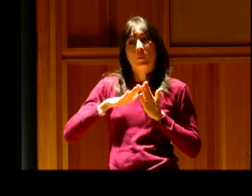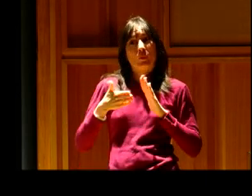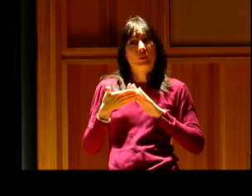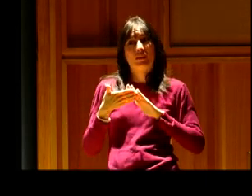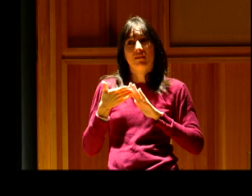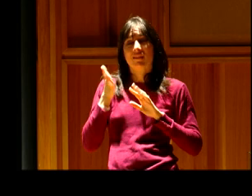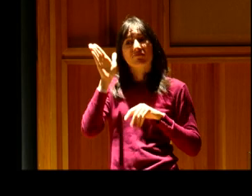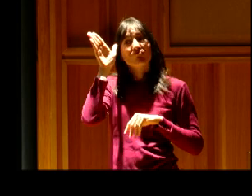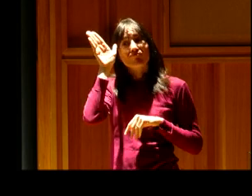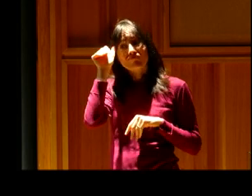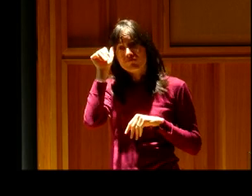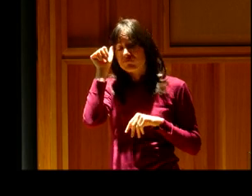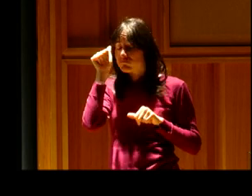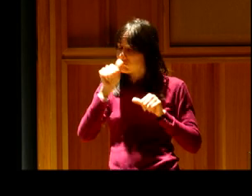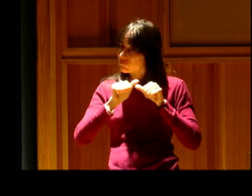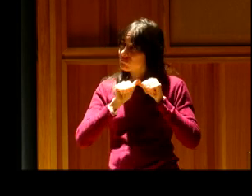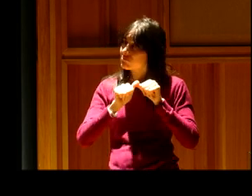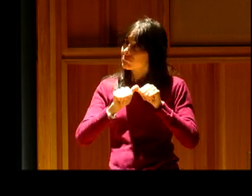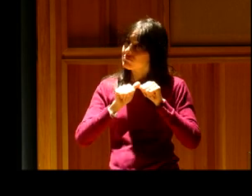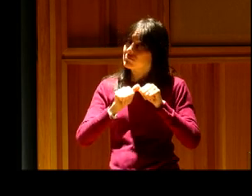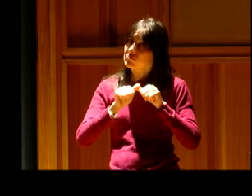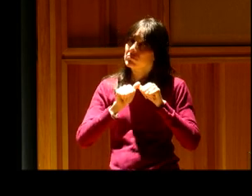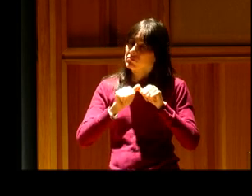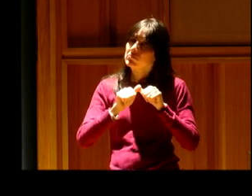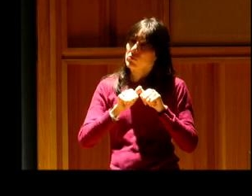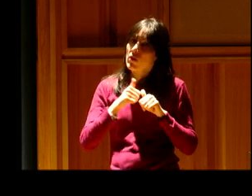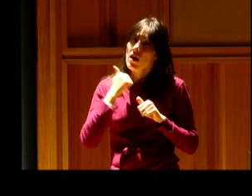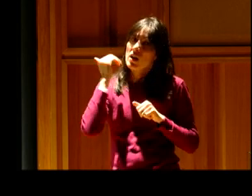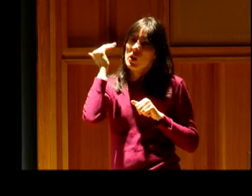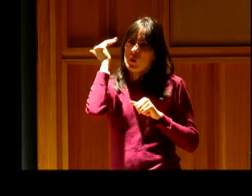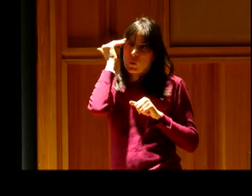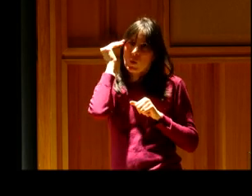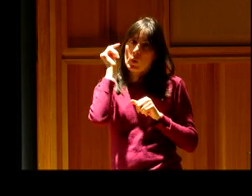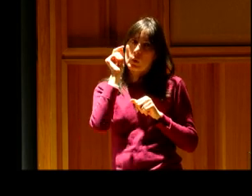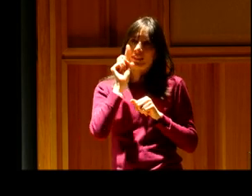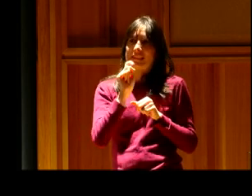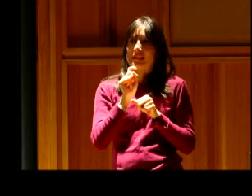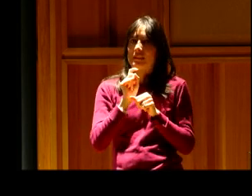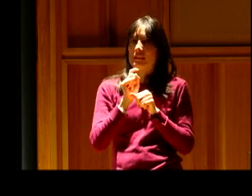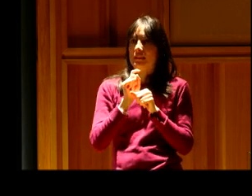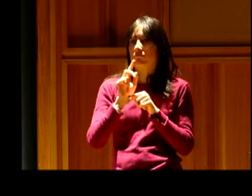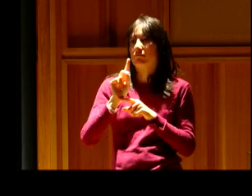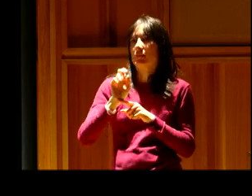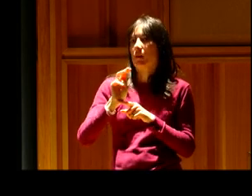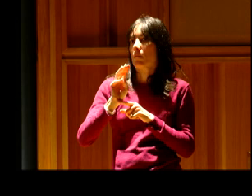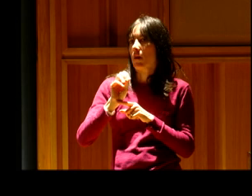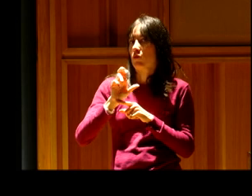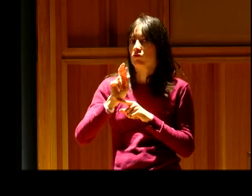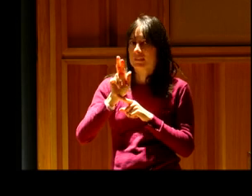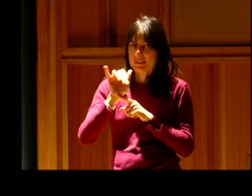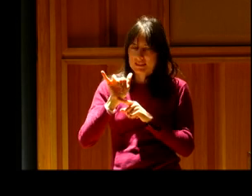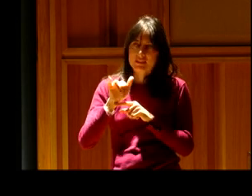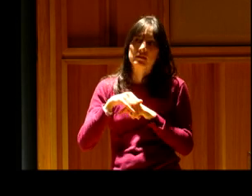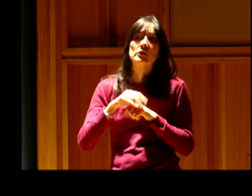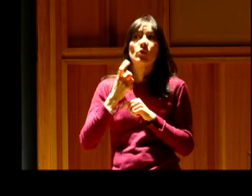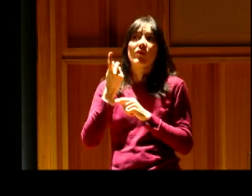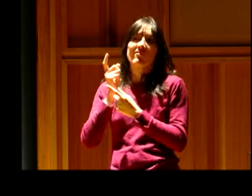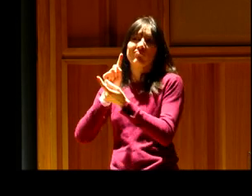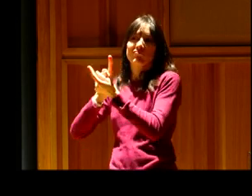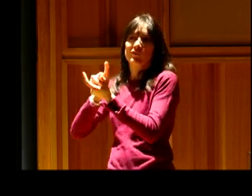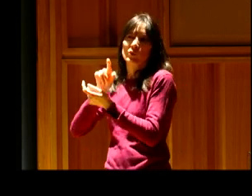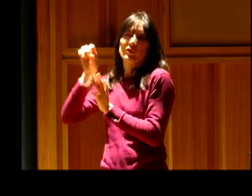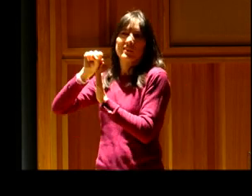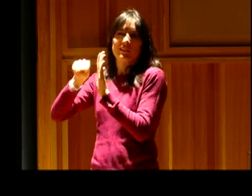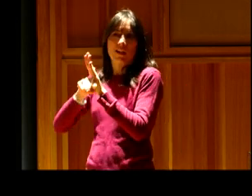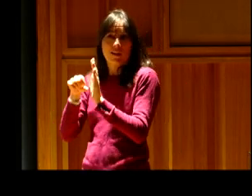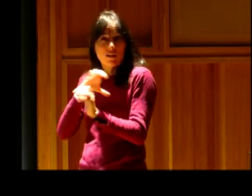up. And they recognized that democracy was their friend. And so they marched on the State House in